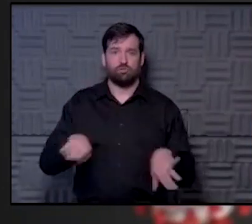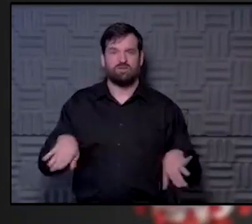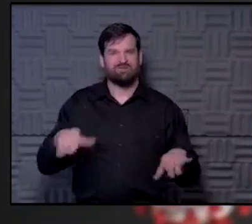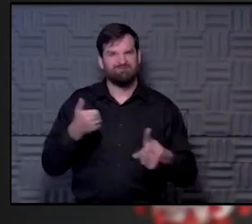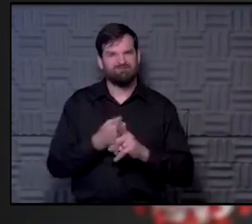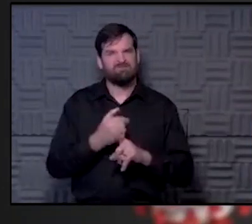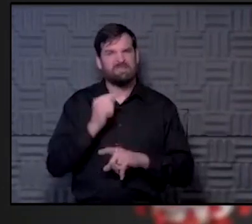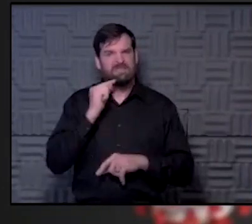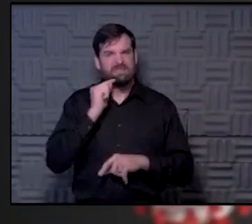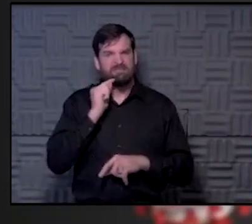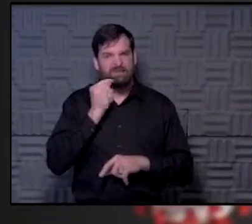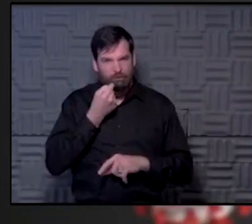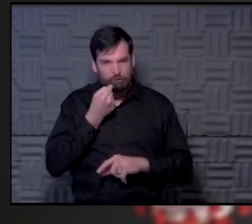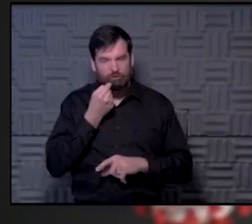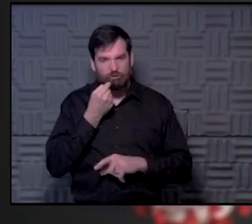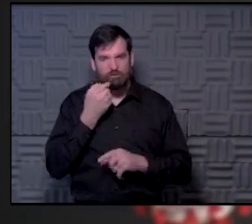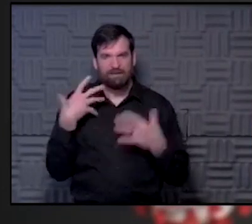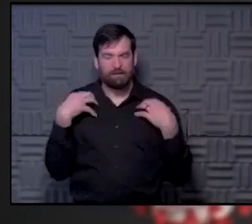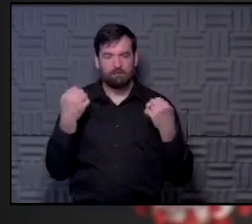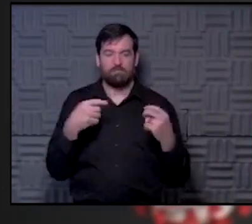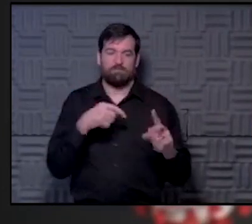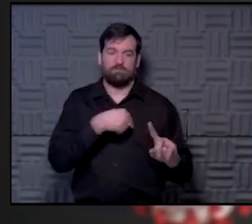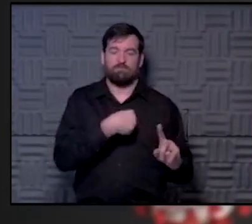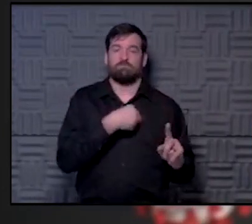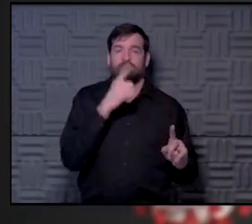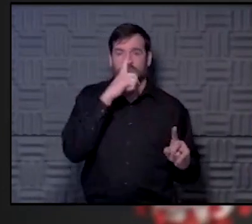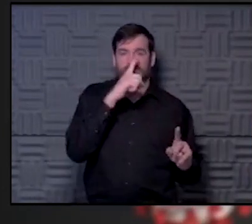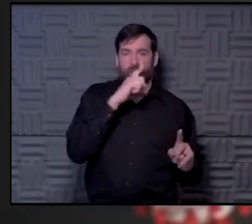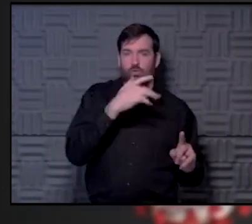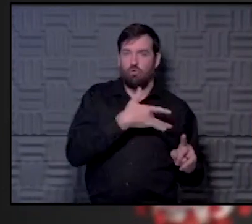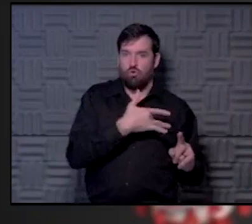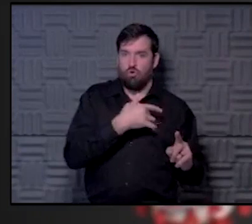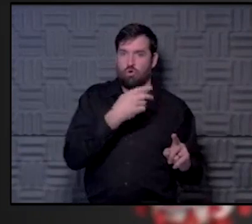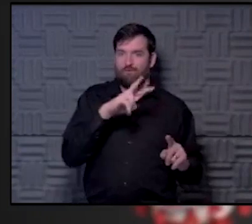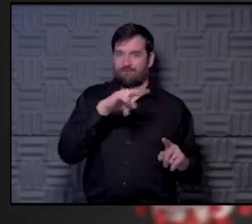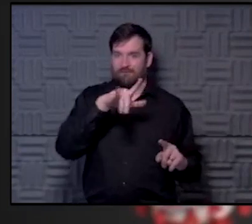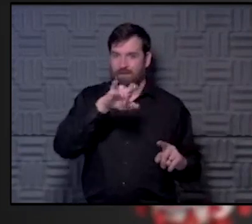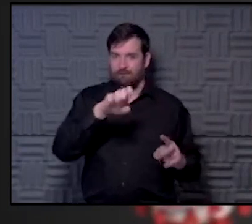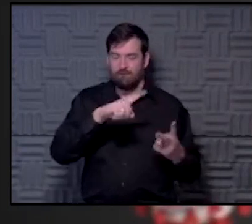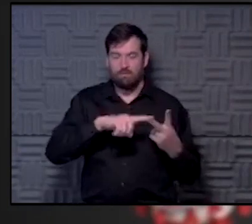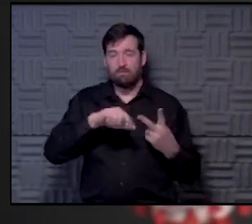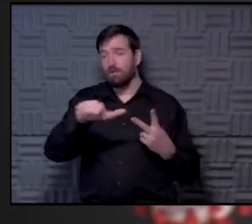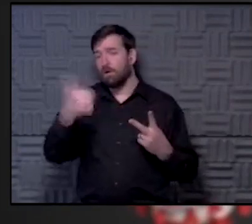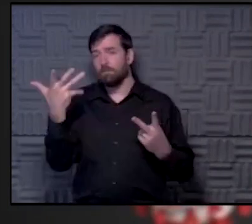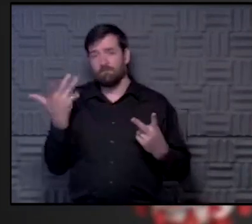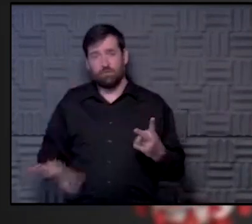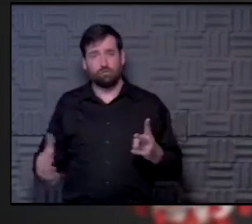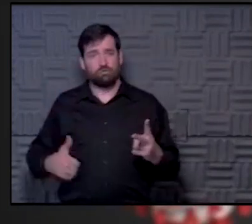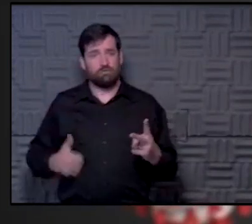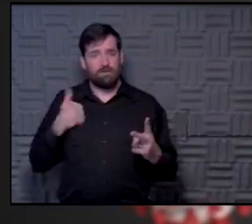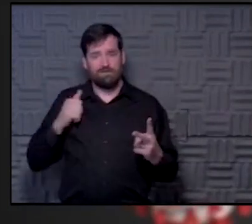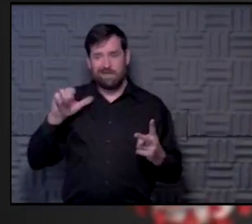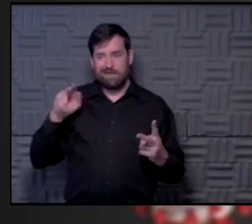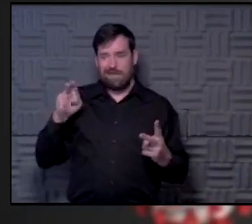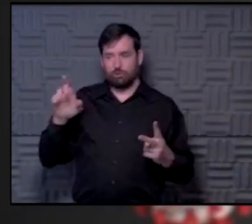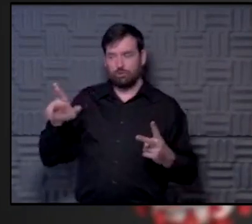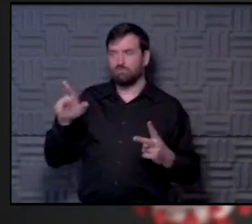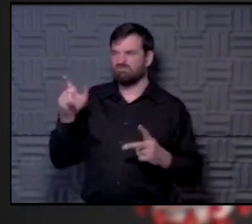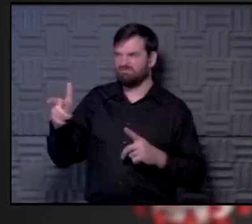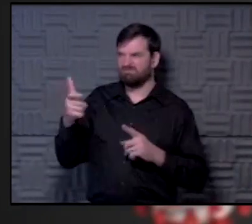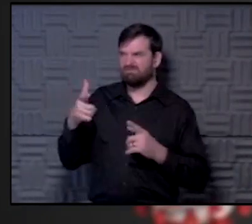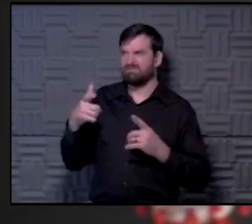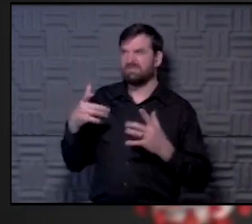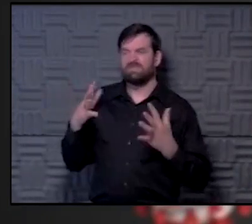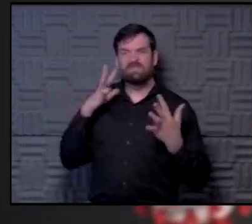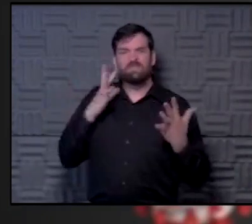health issues. One has an artificial heart valve and the other is a cancer survivor. The family is opting not to be vaccinated. What are your